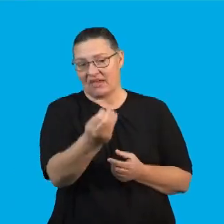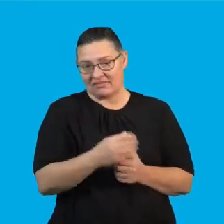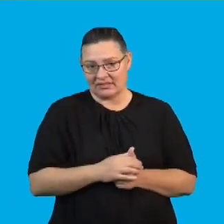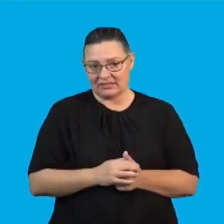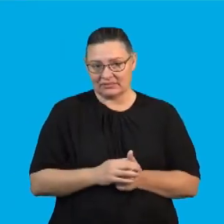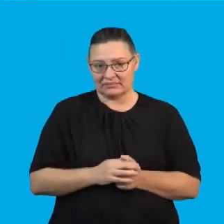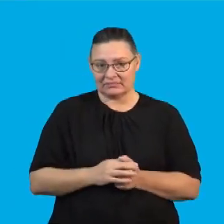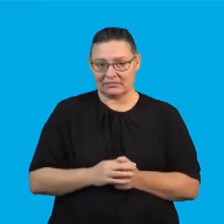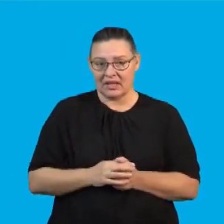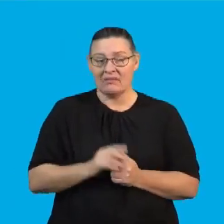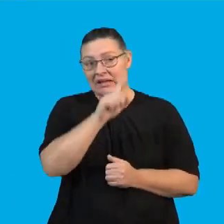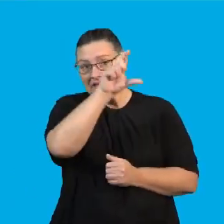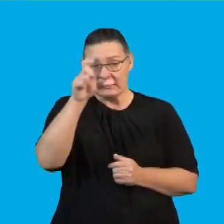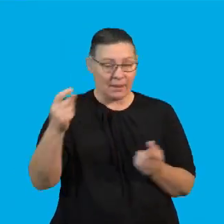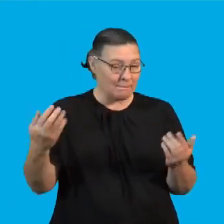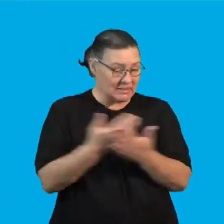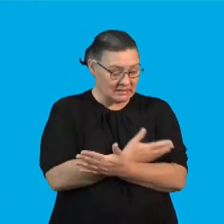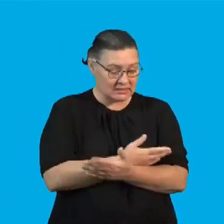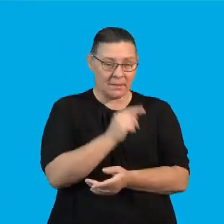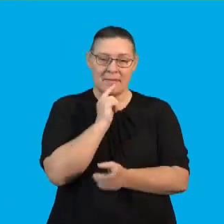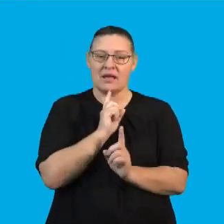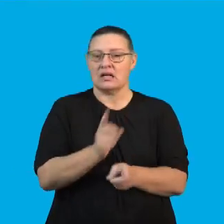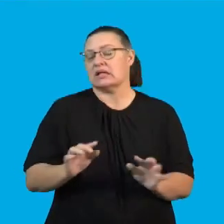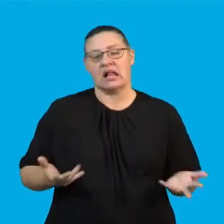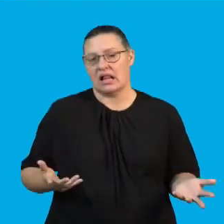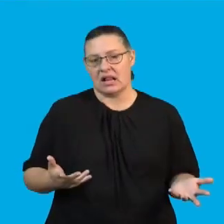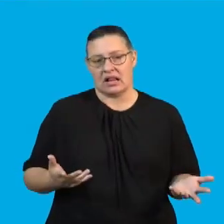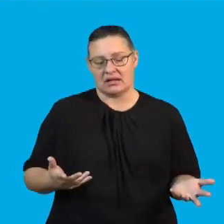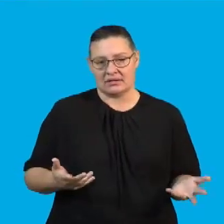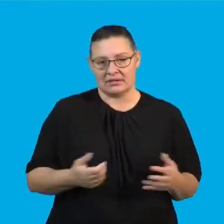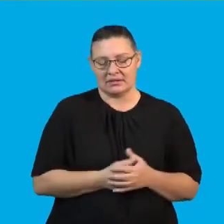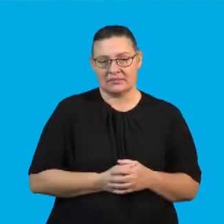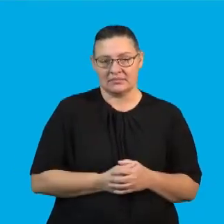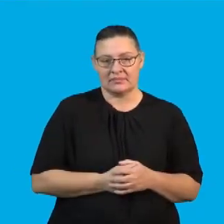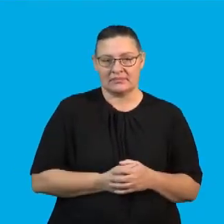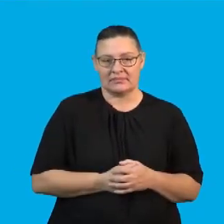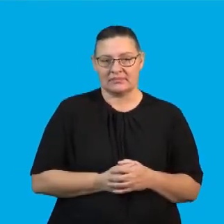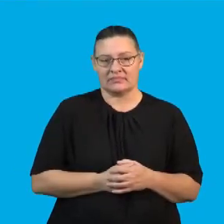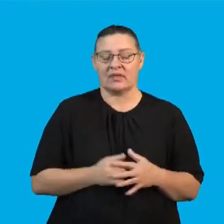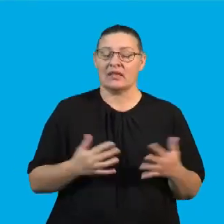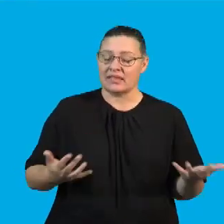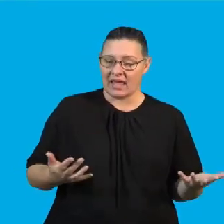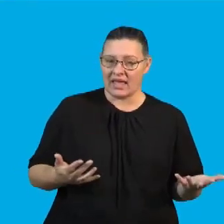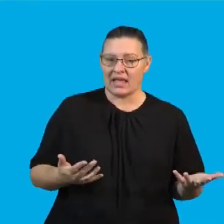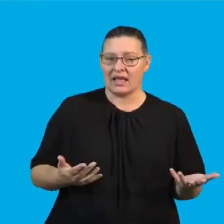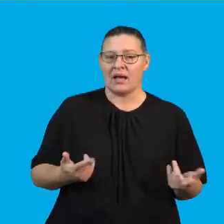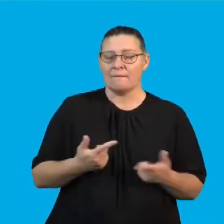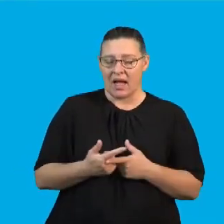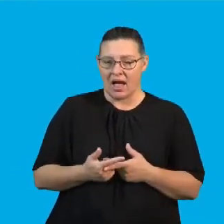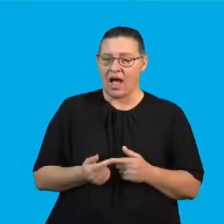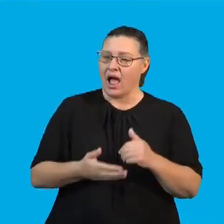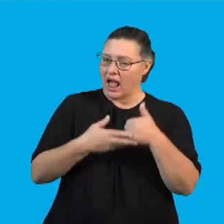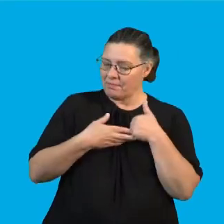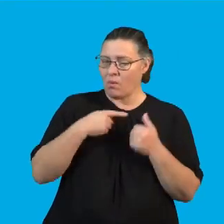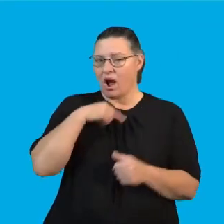answers are based on the stem. If you miss the stem, you will definitely miss all the marks that you can get, and they will give you